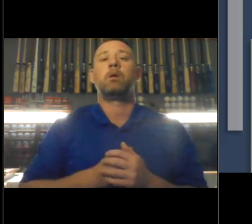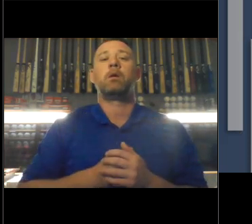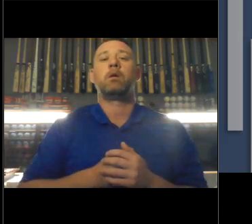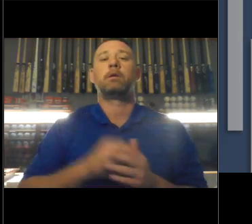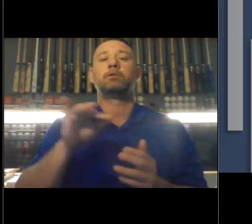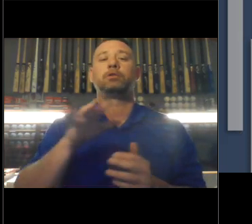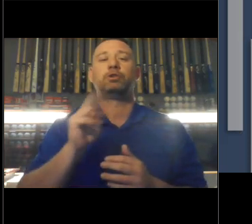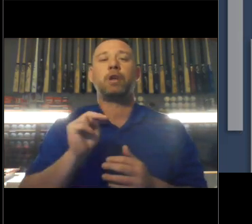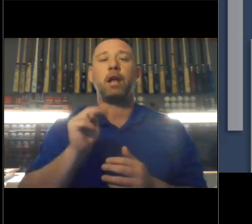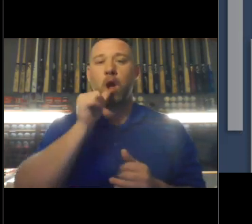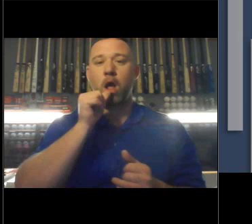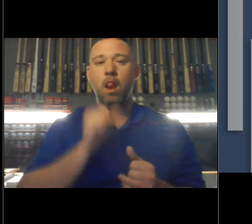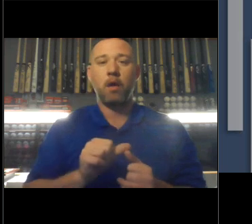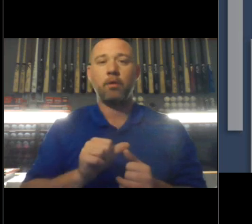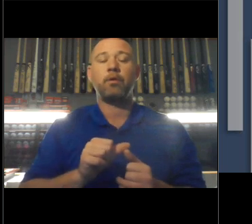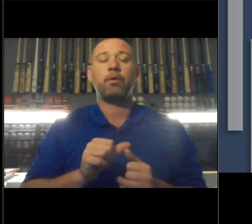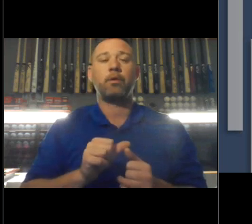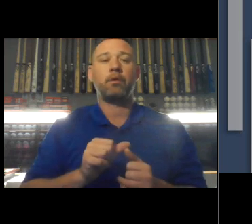January letter.